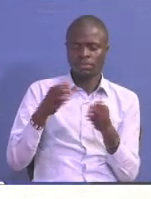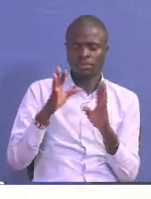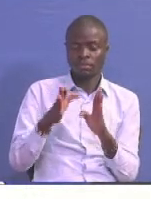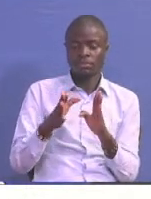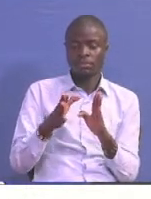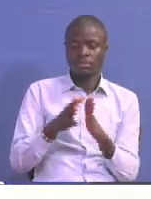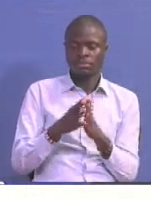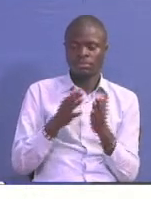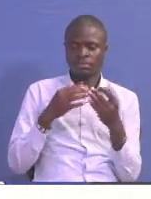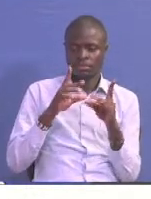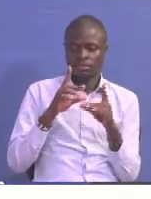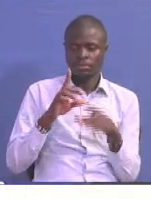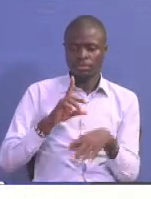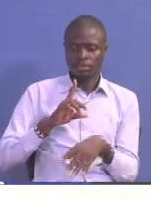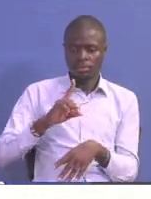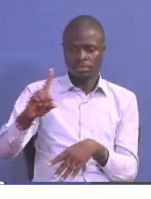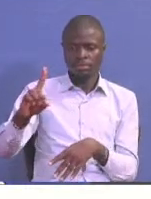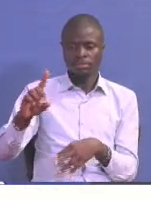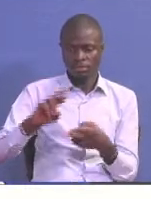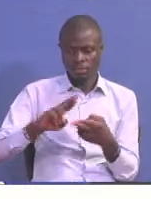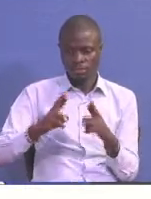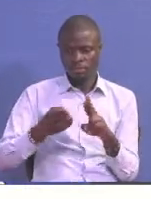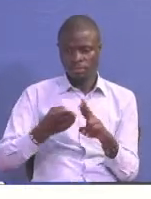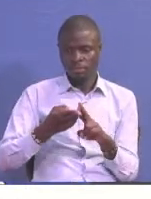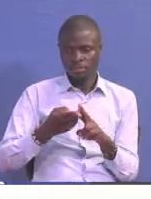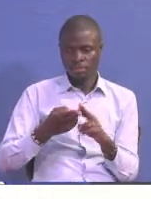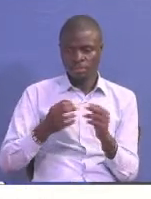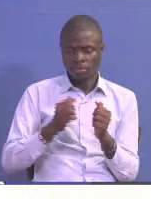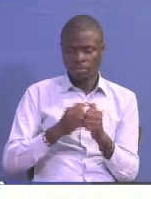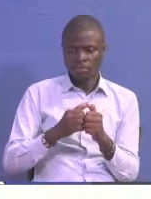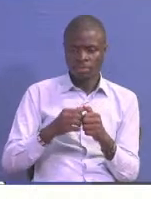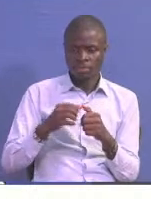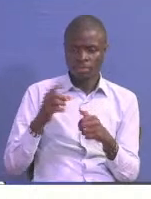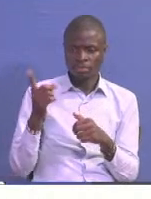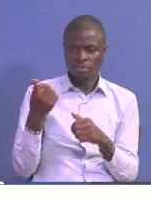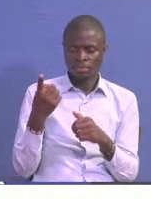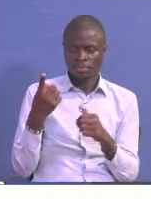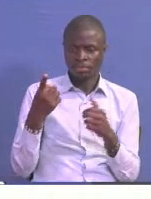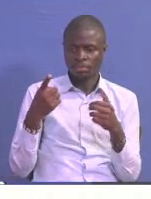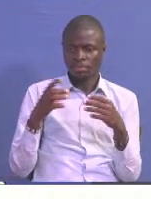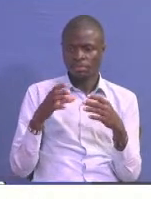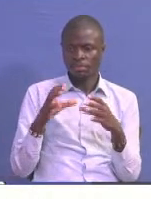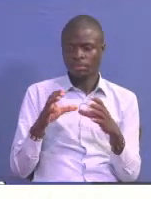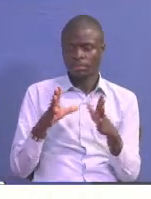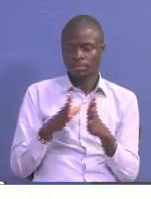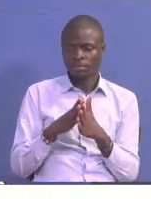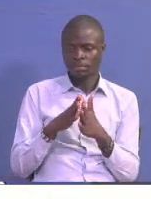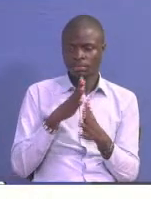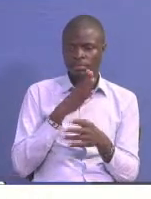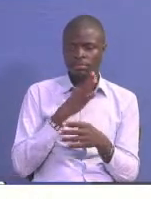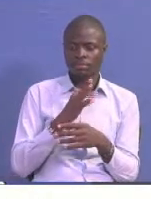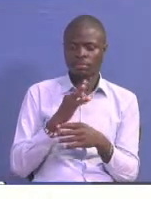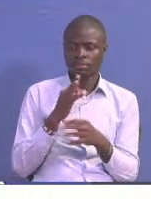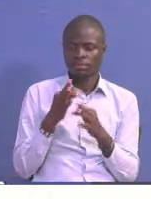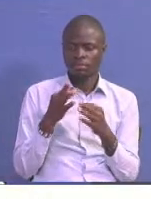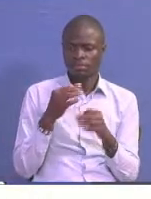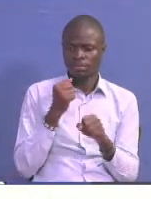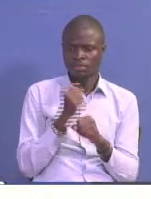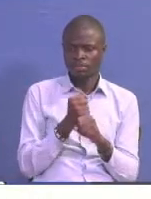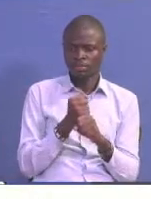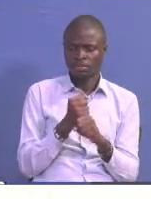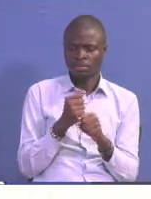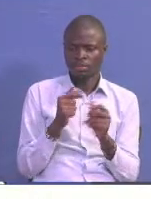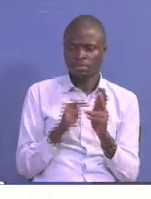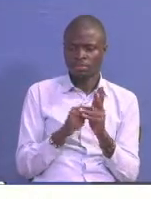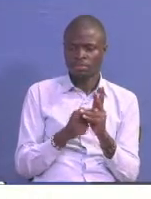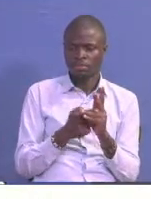direct relations with the individual companies. Like if you are doing